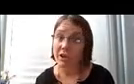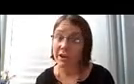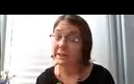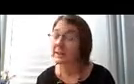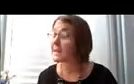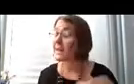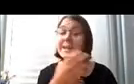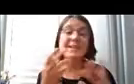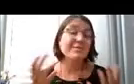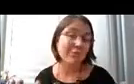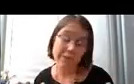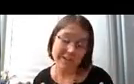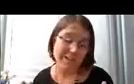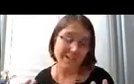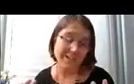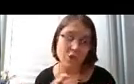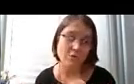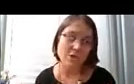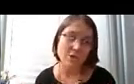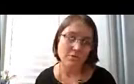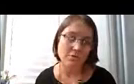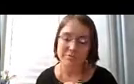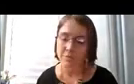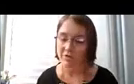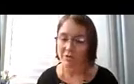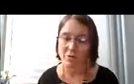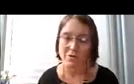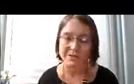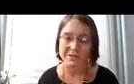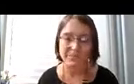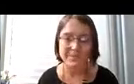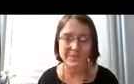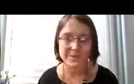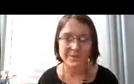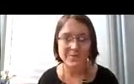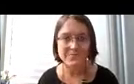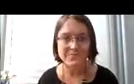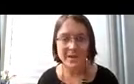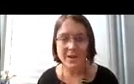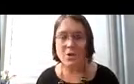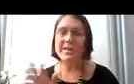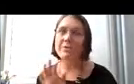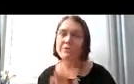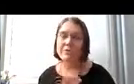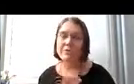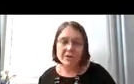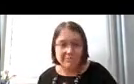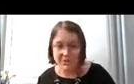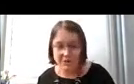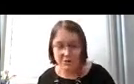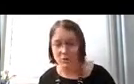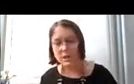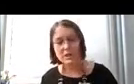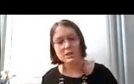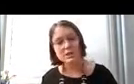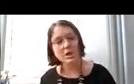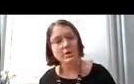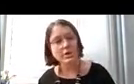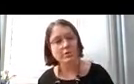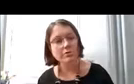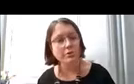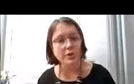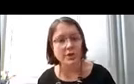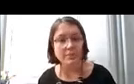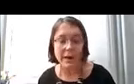lesson online if we're in that situation moving forward. So without further ado, we're going to